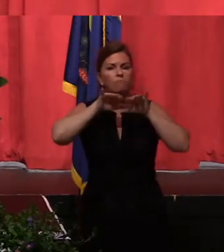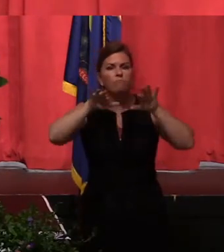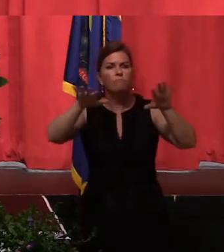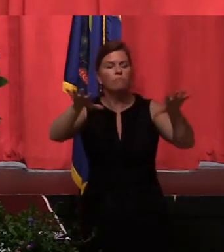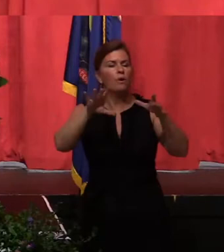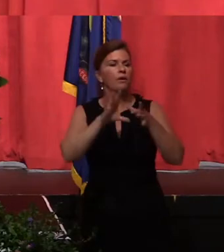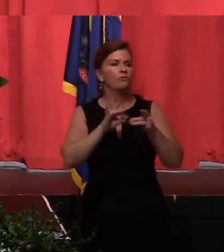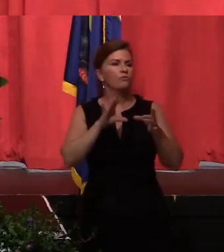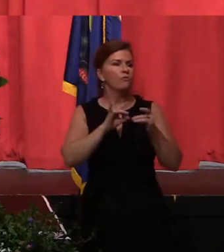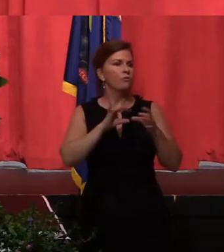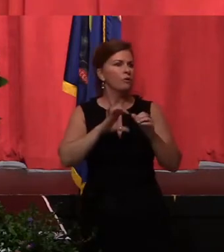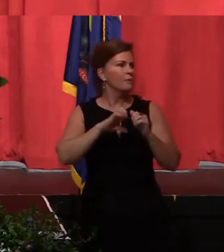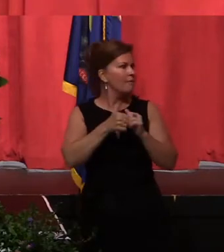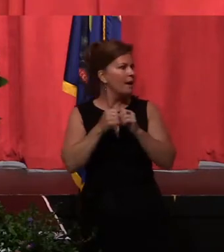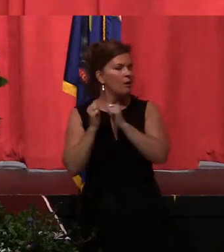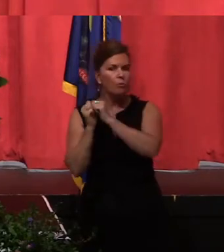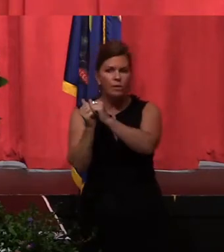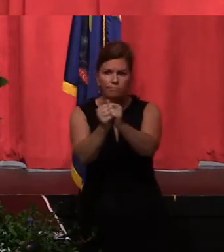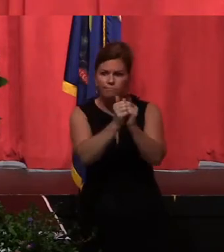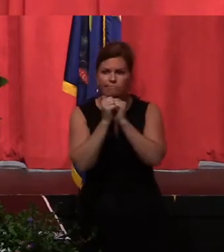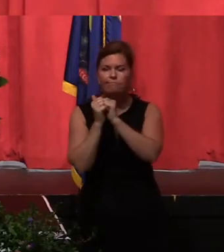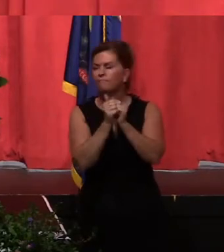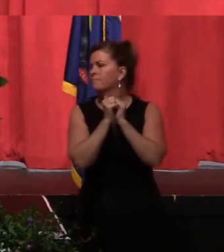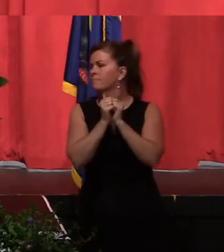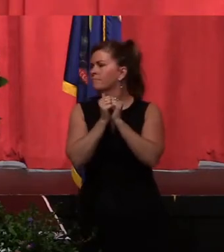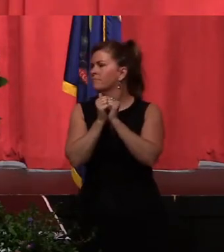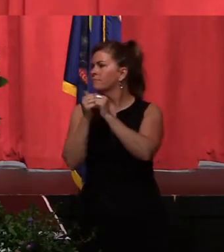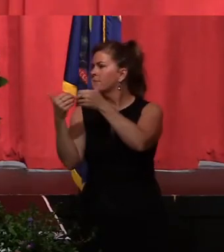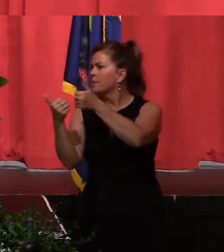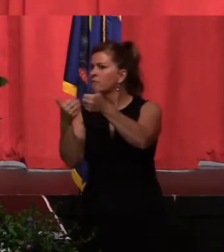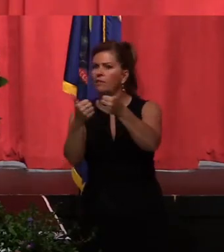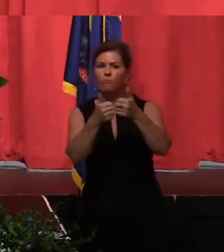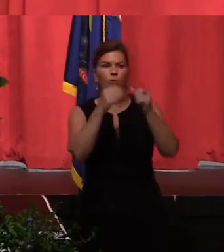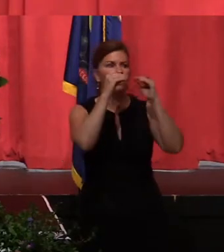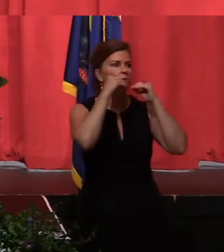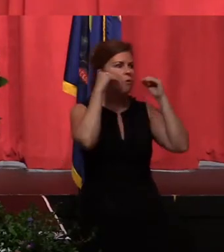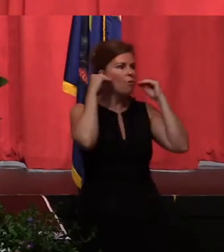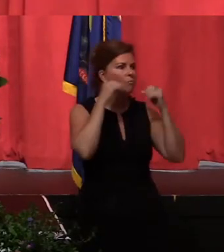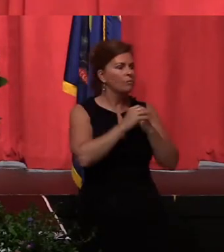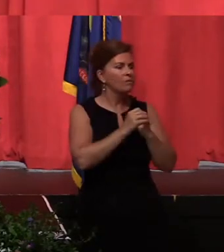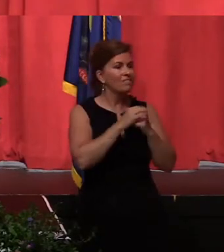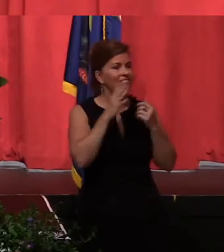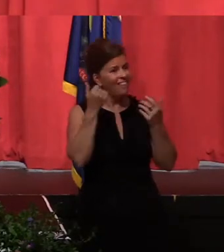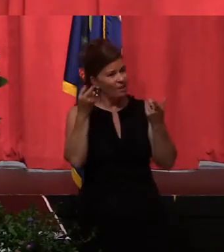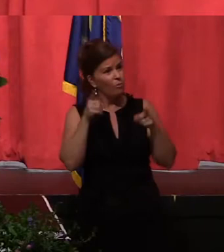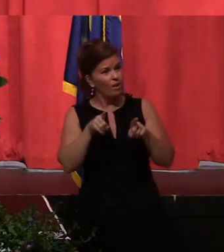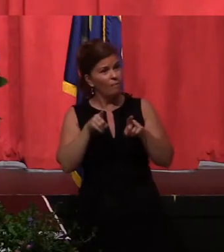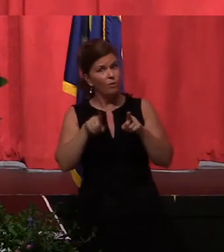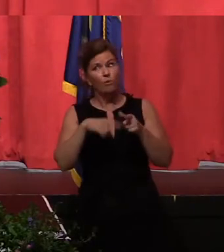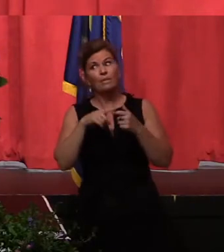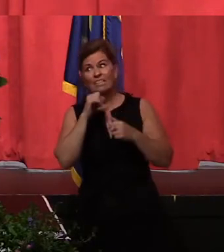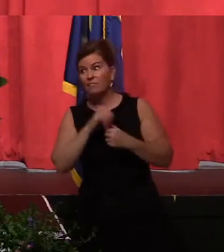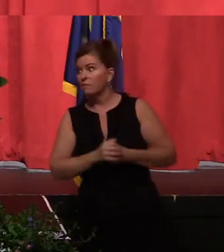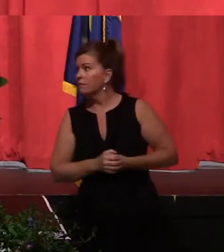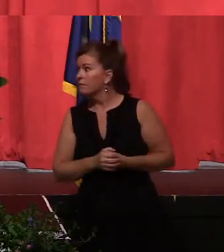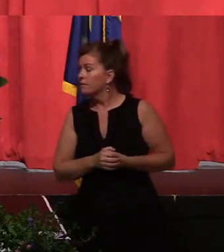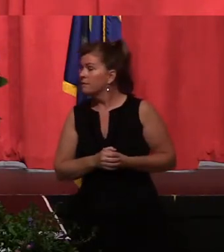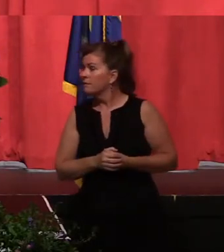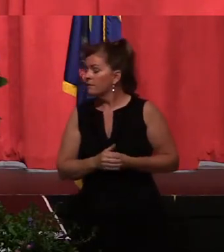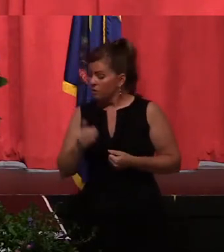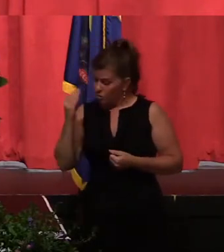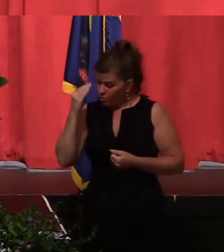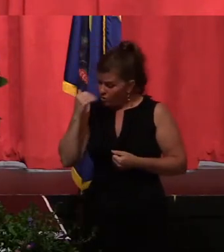joined together, albeit in our separate homes, and what happened when we didn't. We know from the great